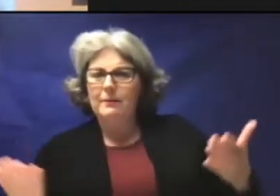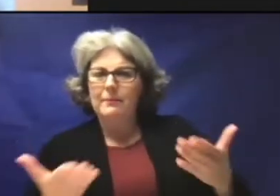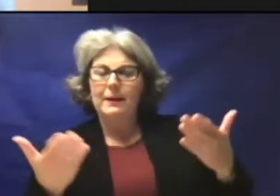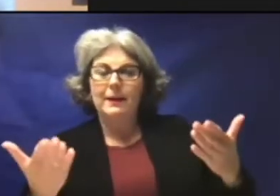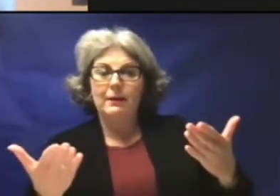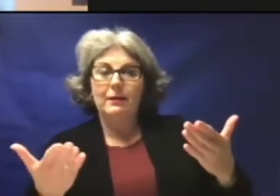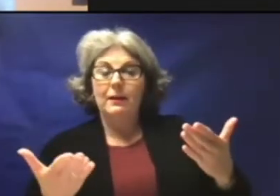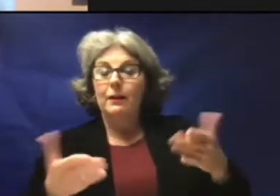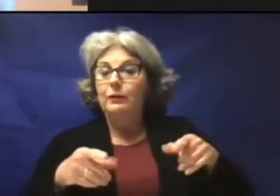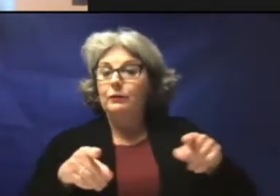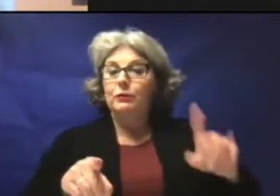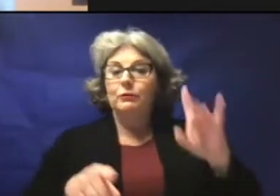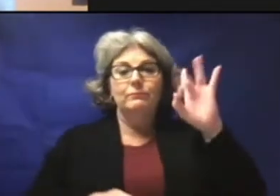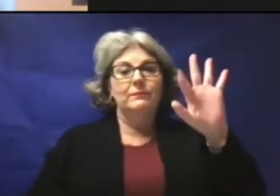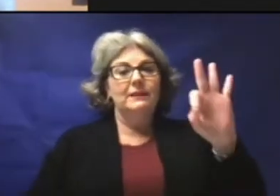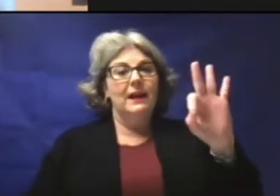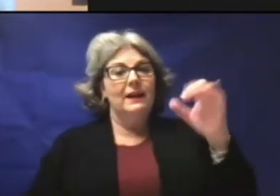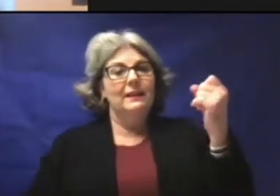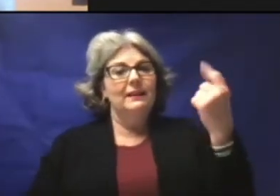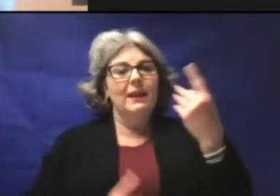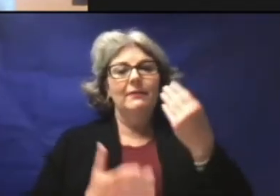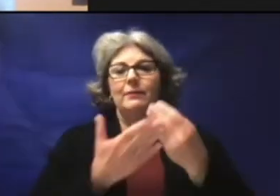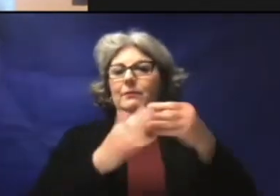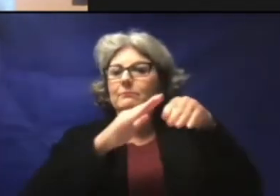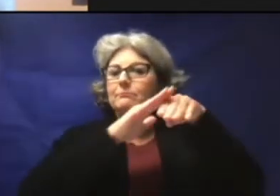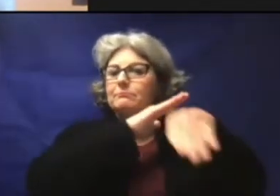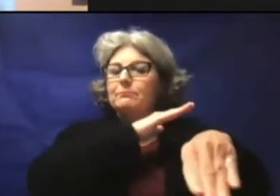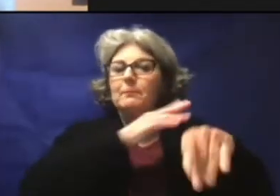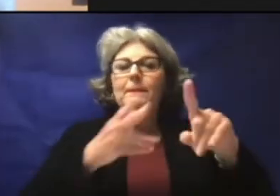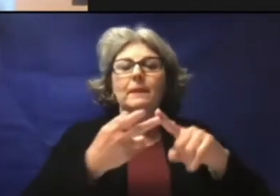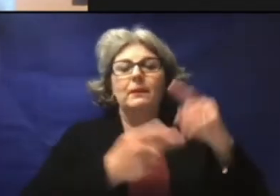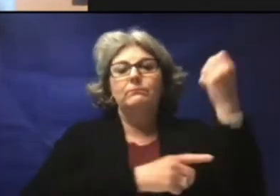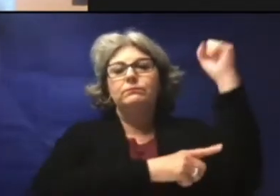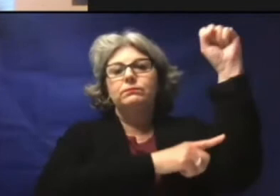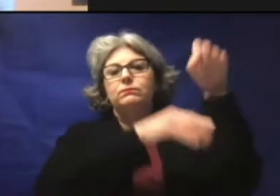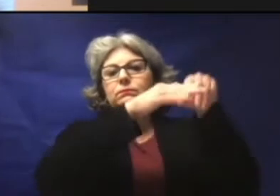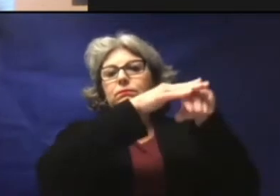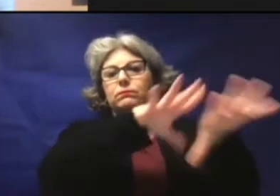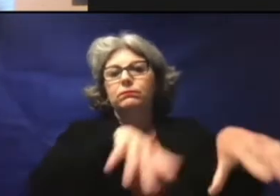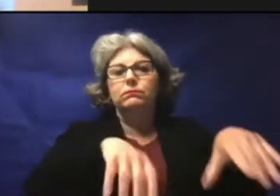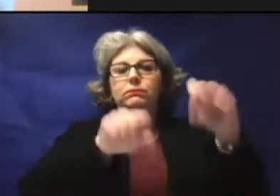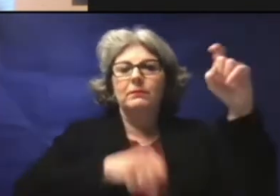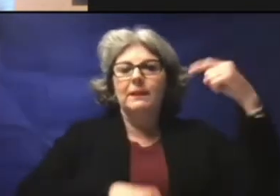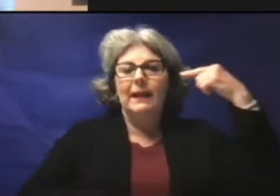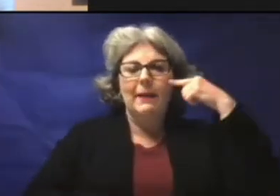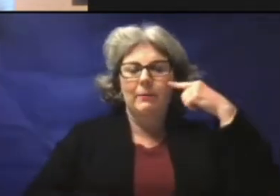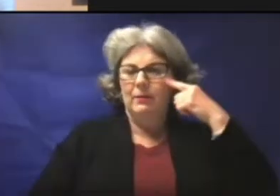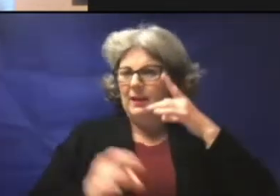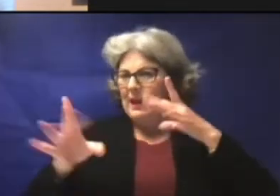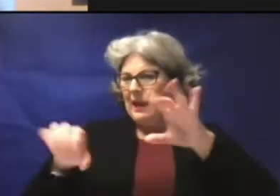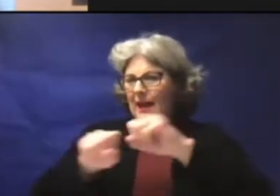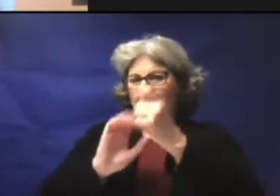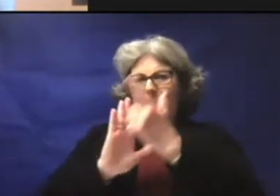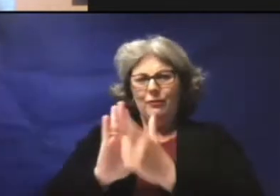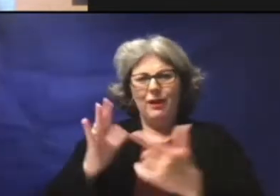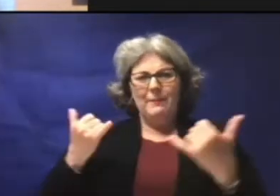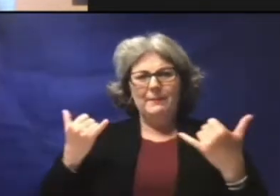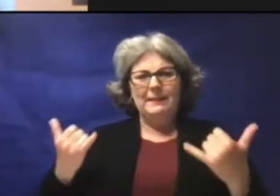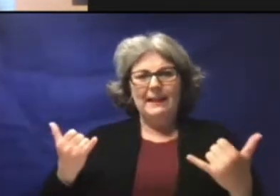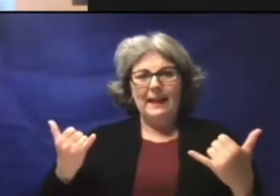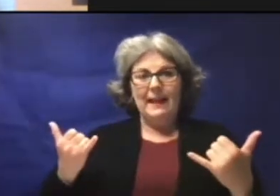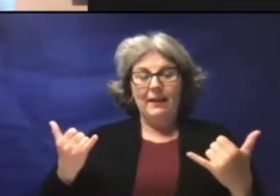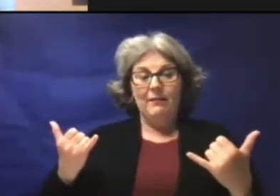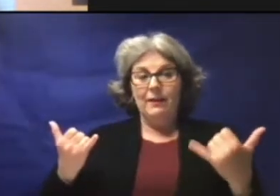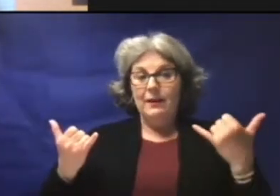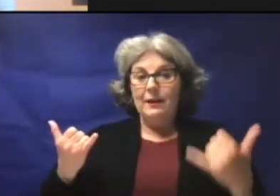in 9/11, the recession, the insurrection, and now these hate crimes. And I'm, not even